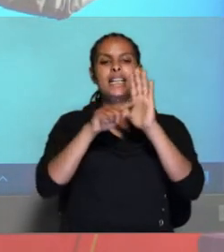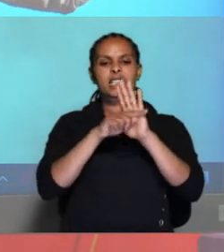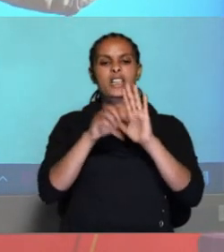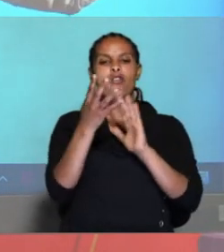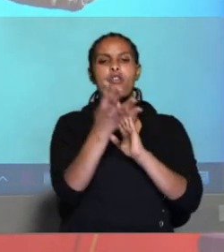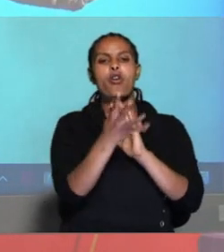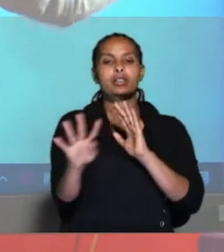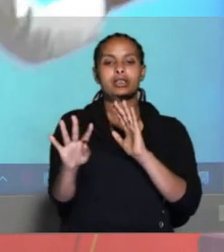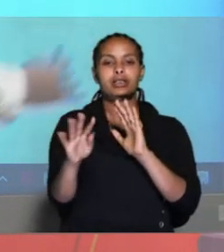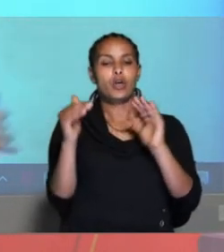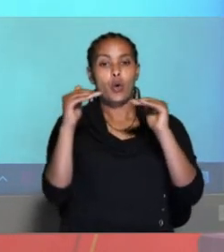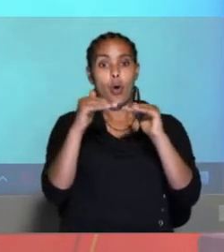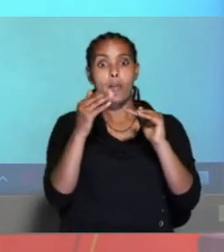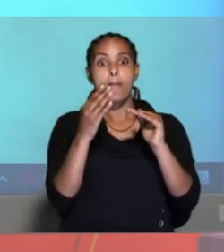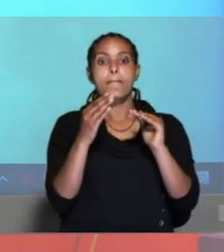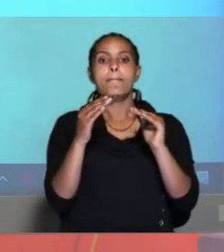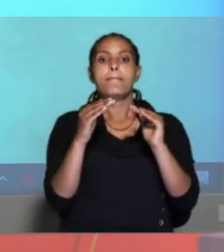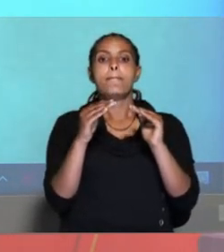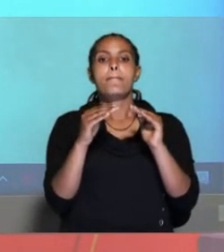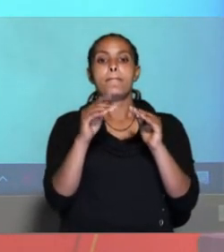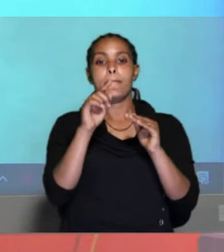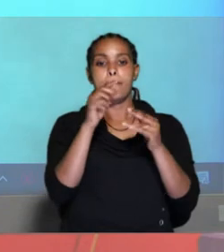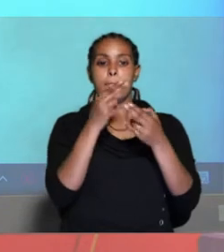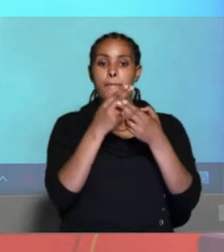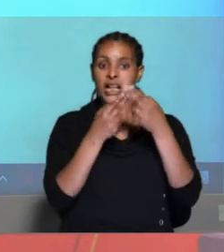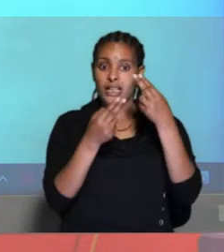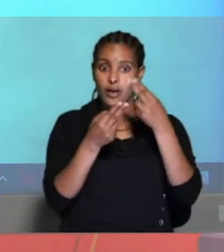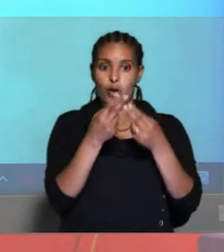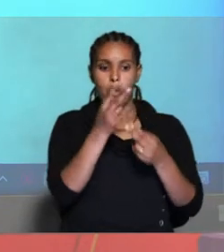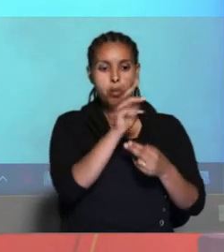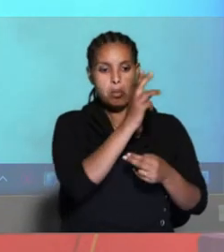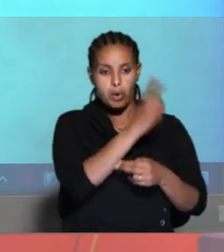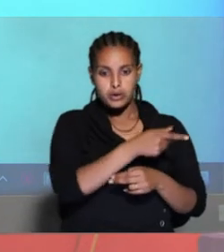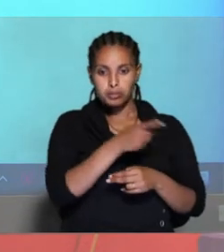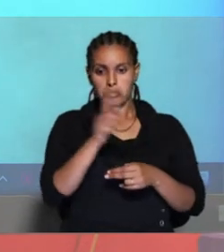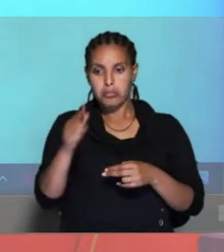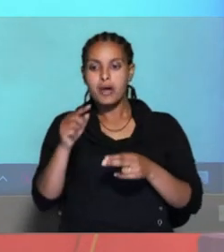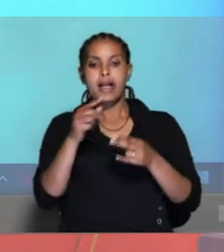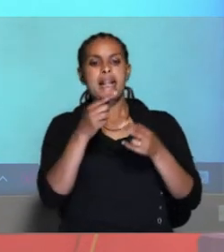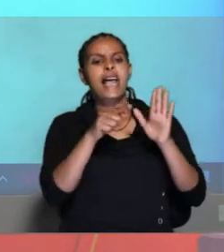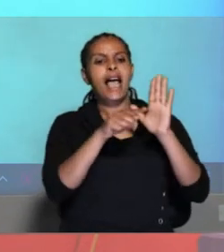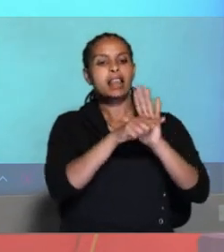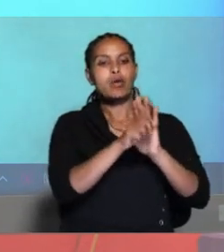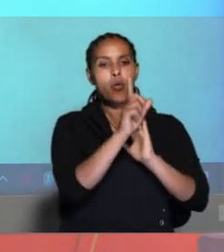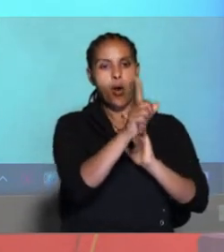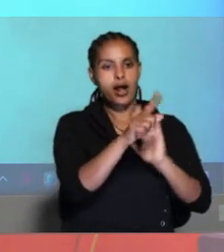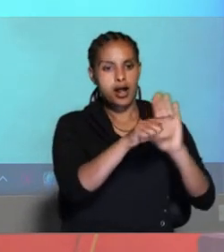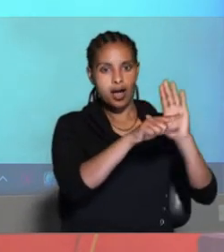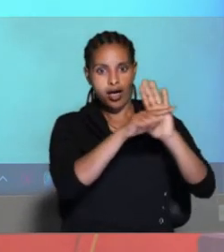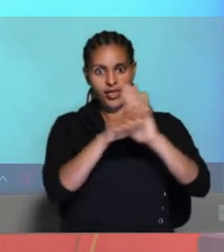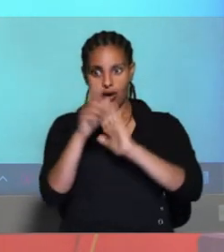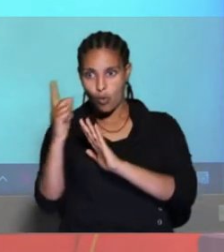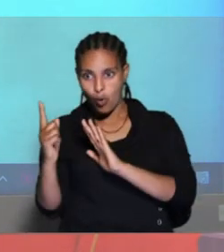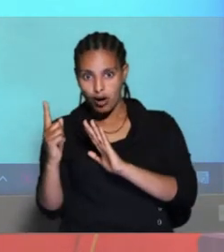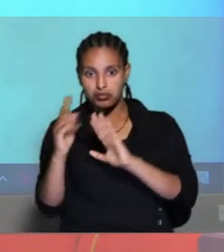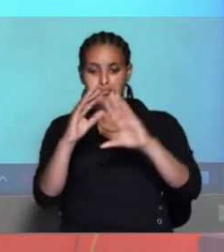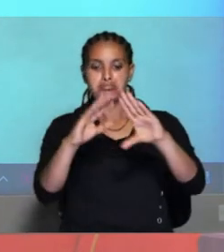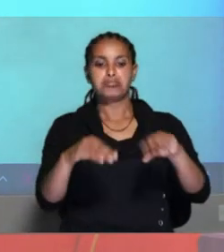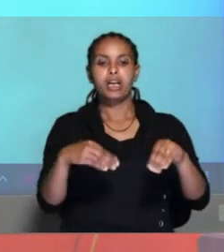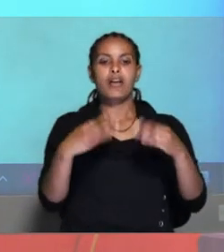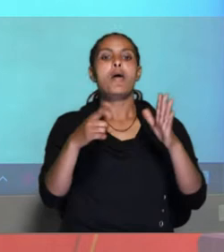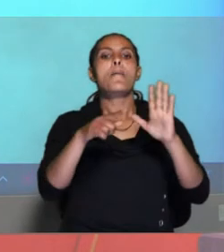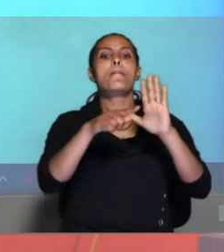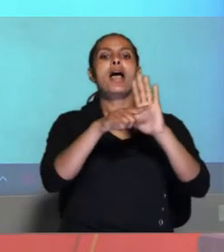minus 14. Multiply both sides by negative 1. Now this gives you